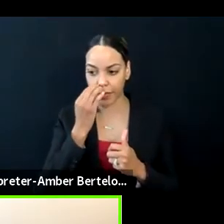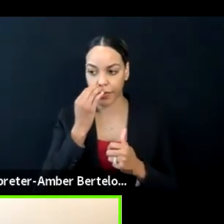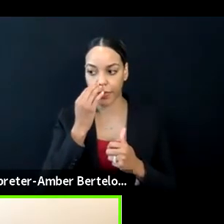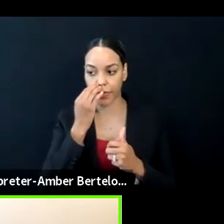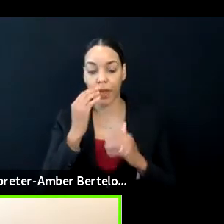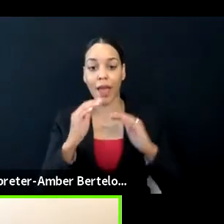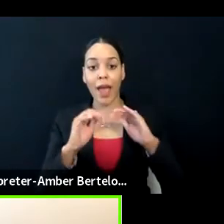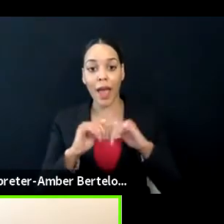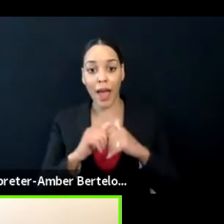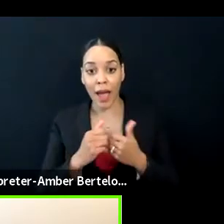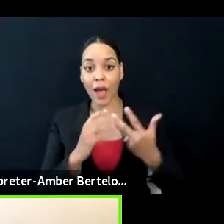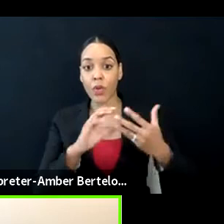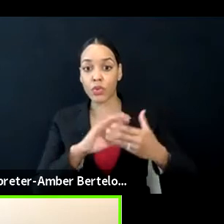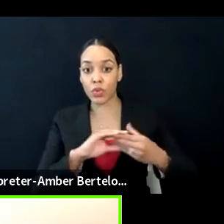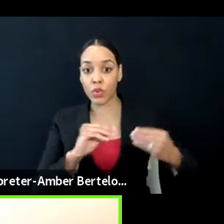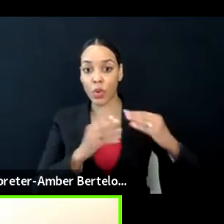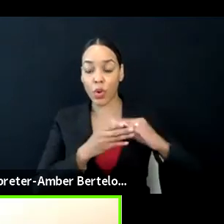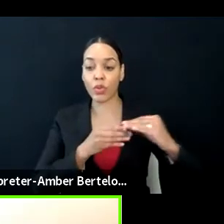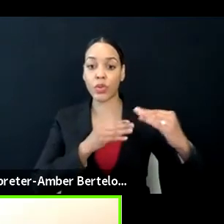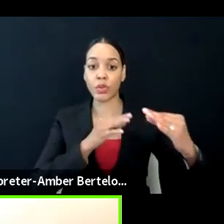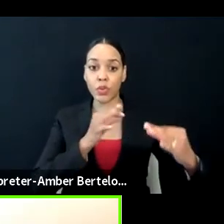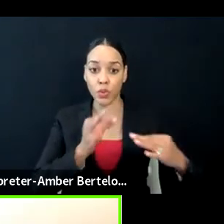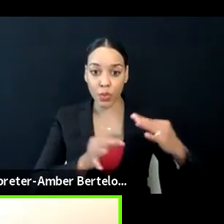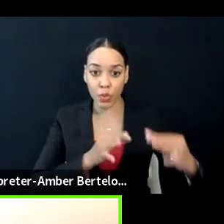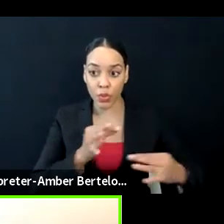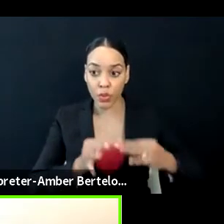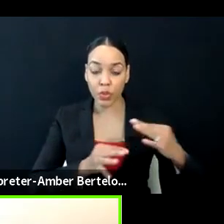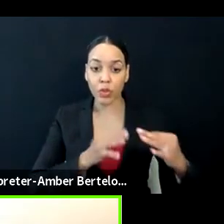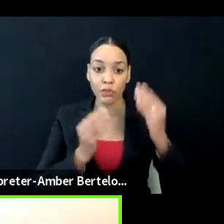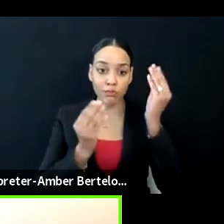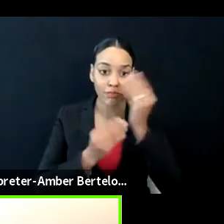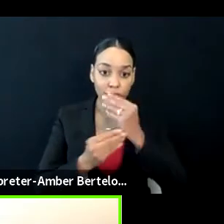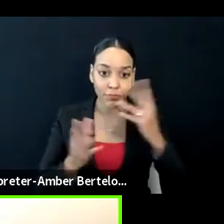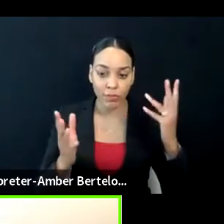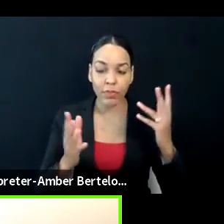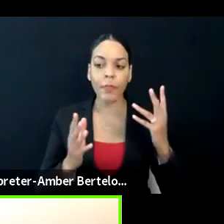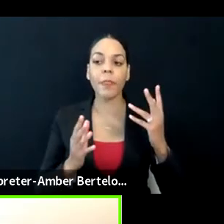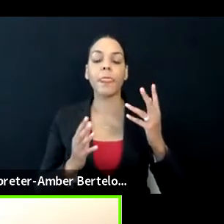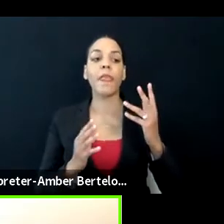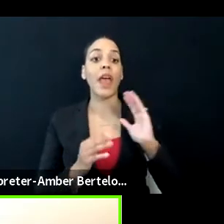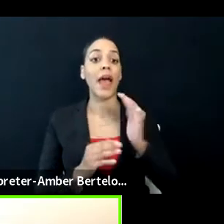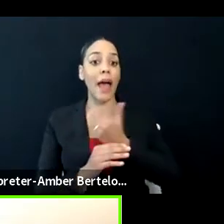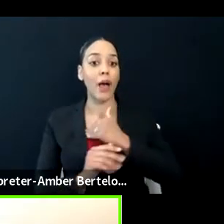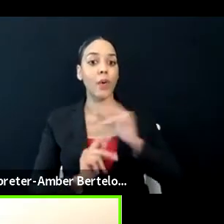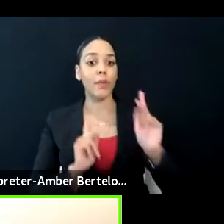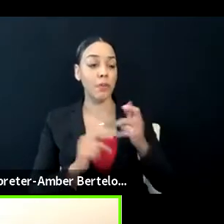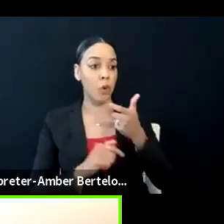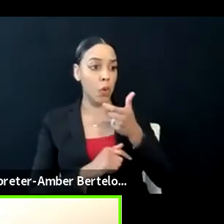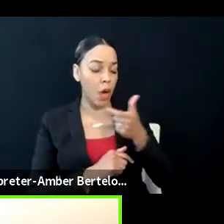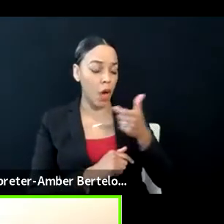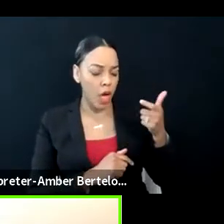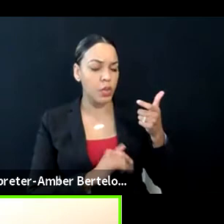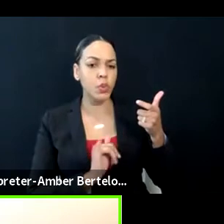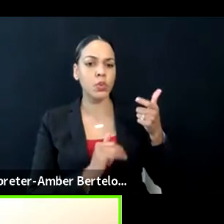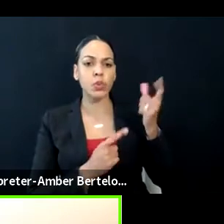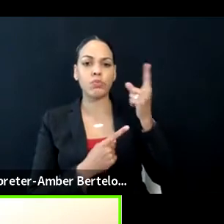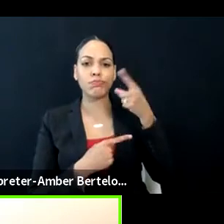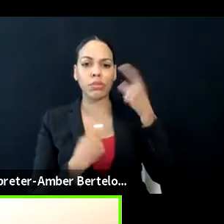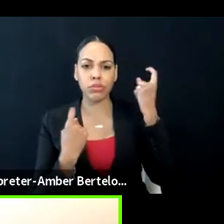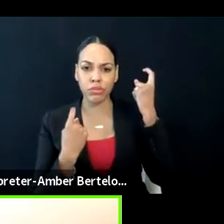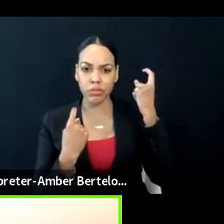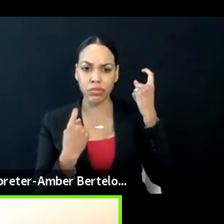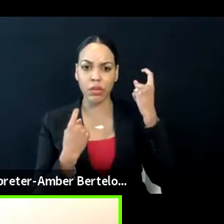stories have been told have traumatized our people. So there's a need to tell that story, but who controls